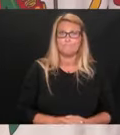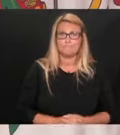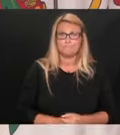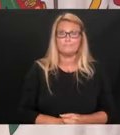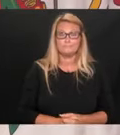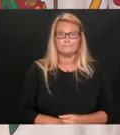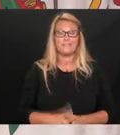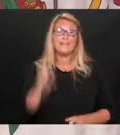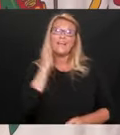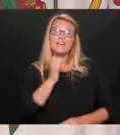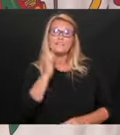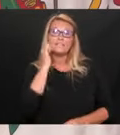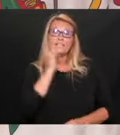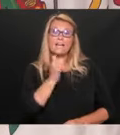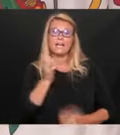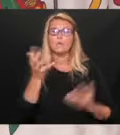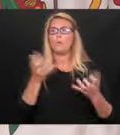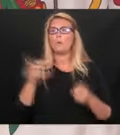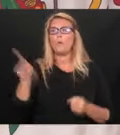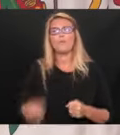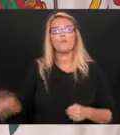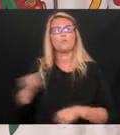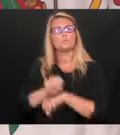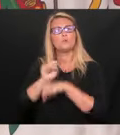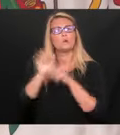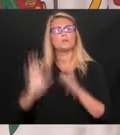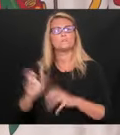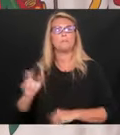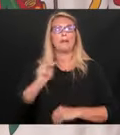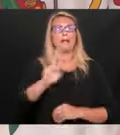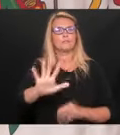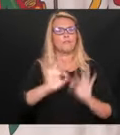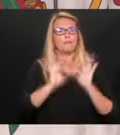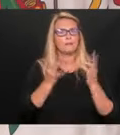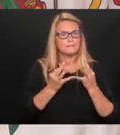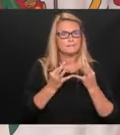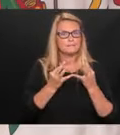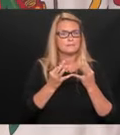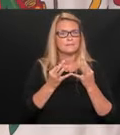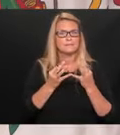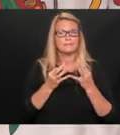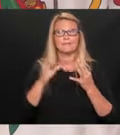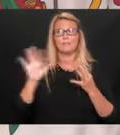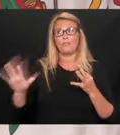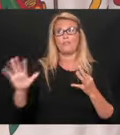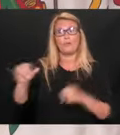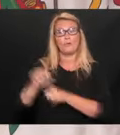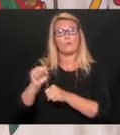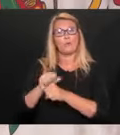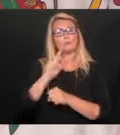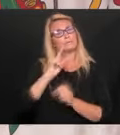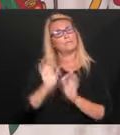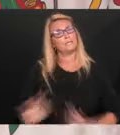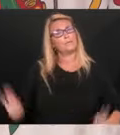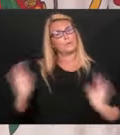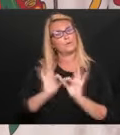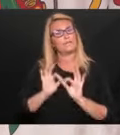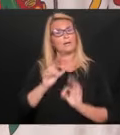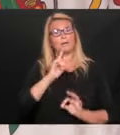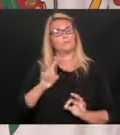Absolutely, every day we want them to get home to their families. But what they've given us is really important. So, I hate it